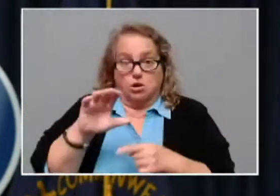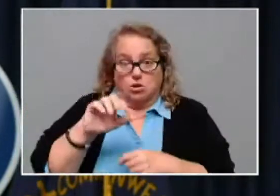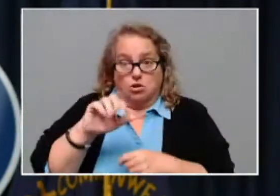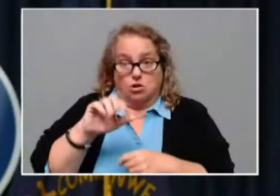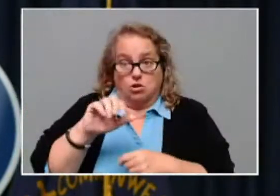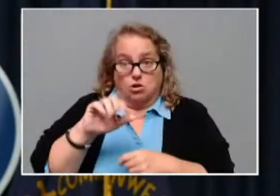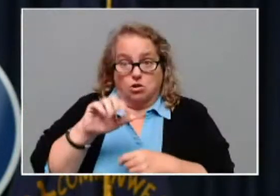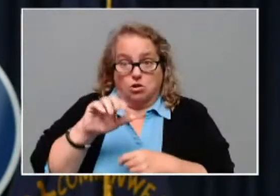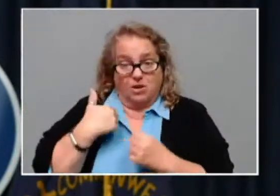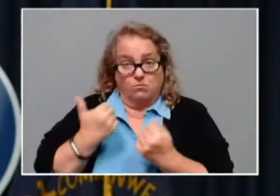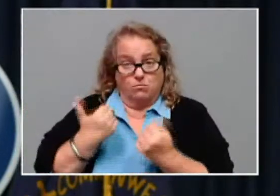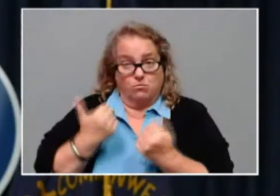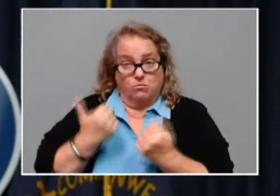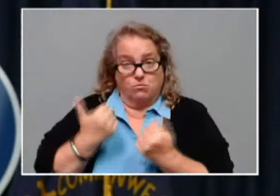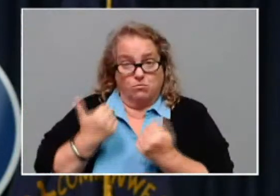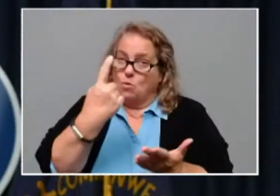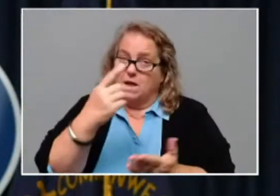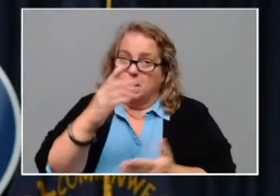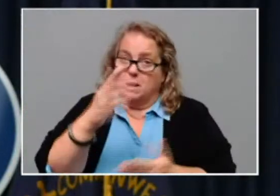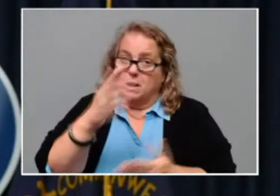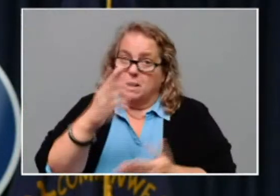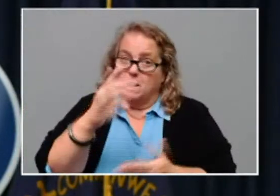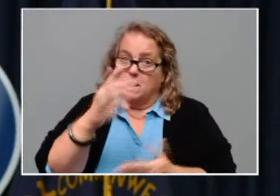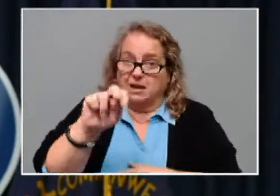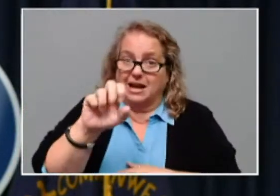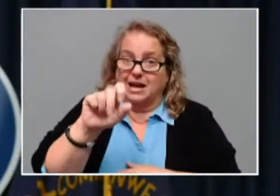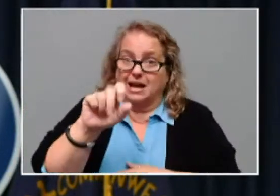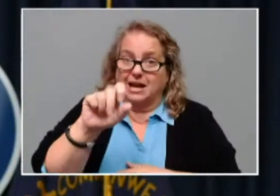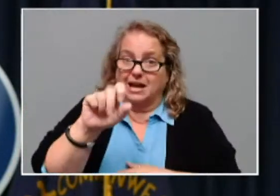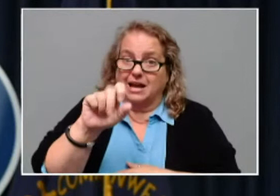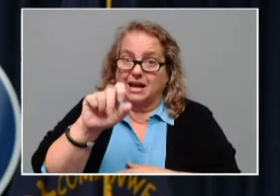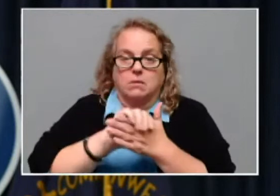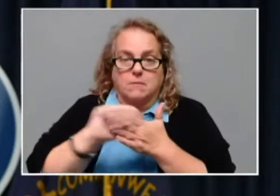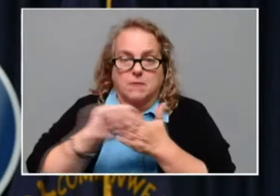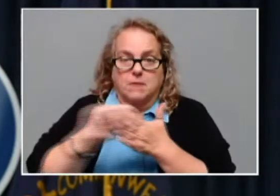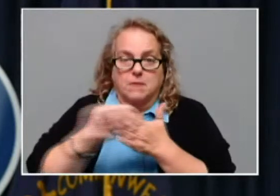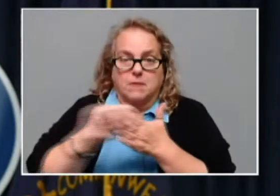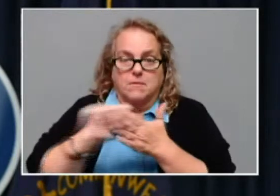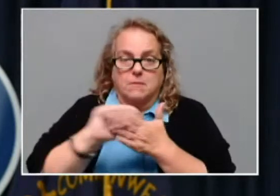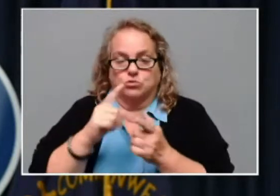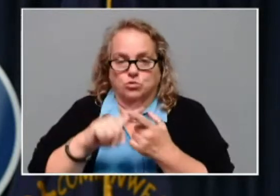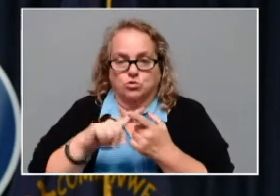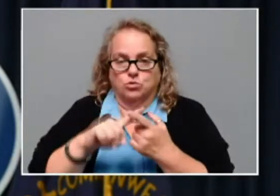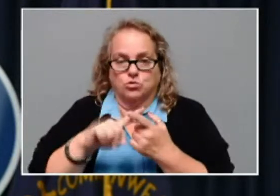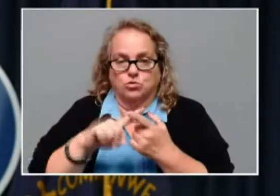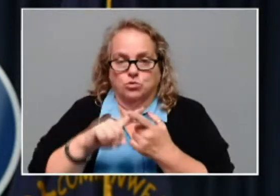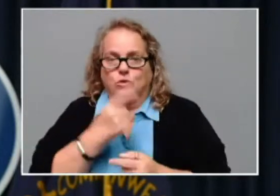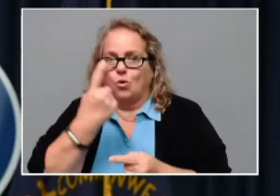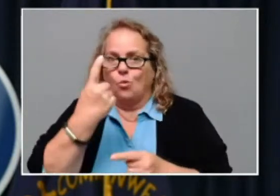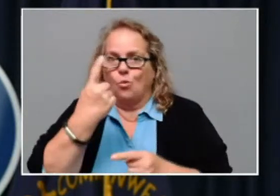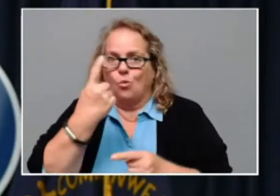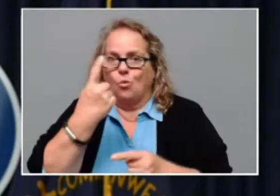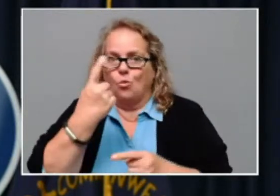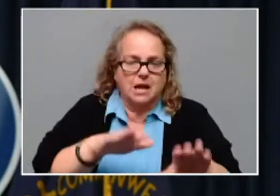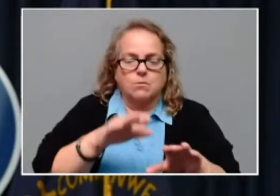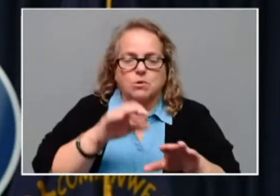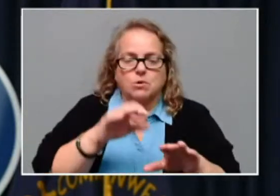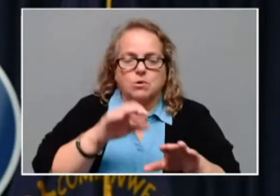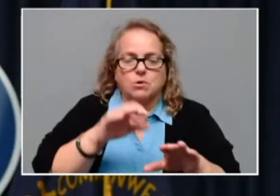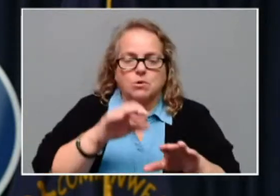extra dollars that have flowed to these hospitals through either one-time settlements and or increases